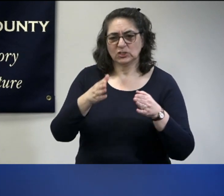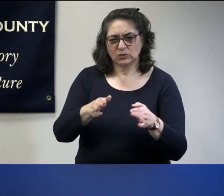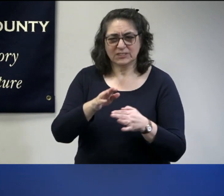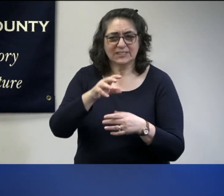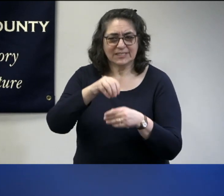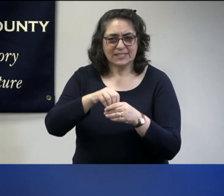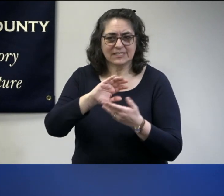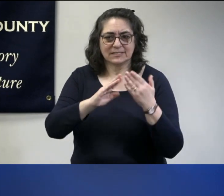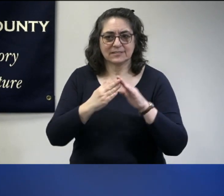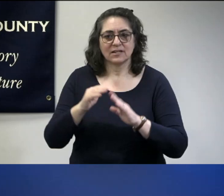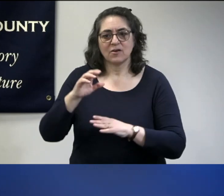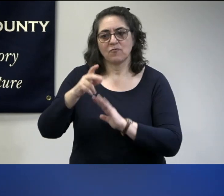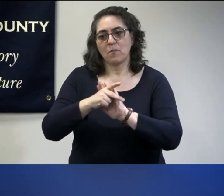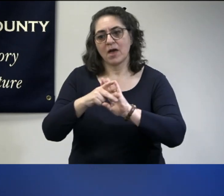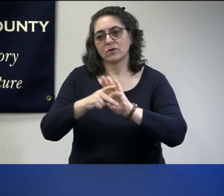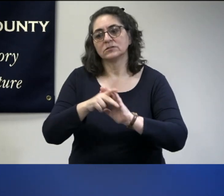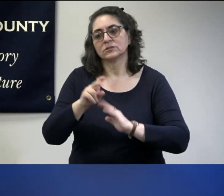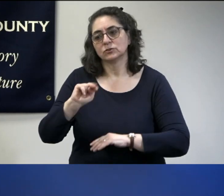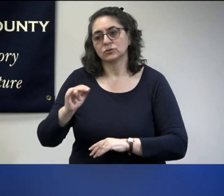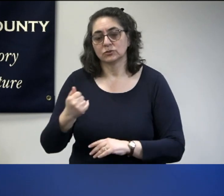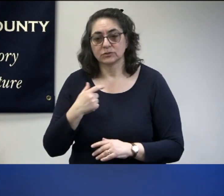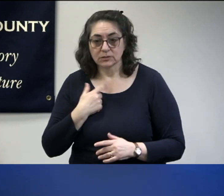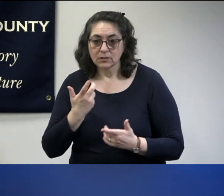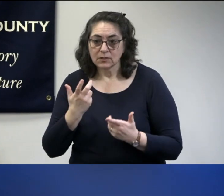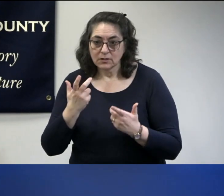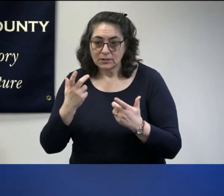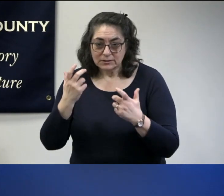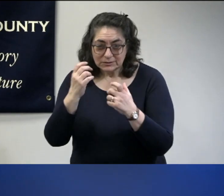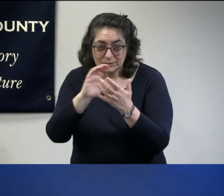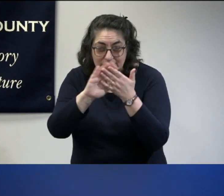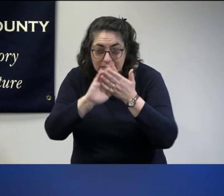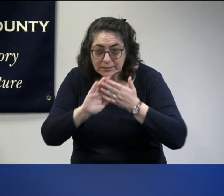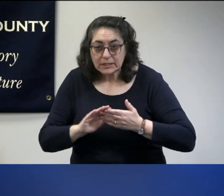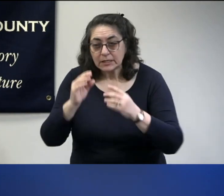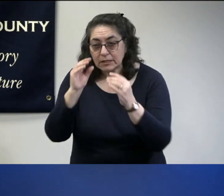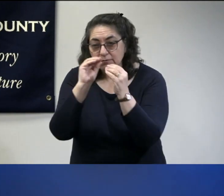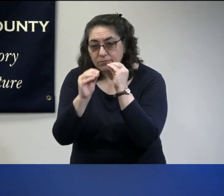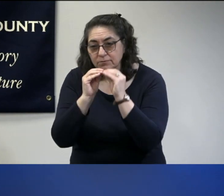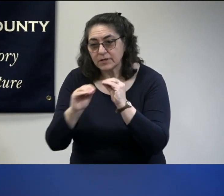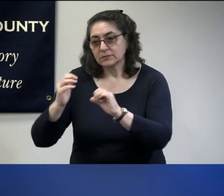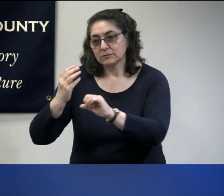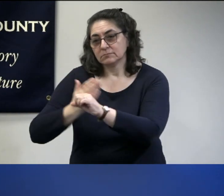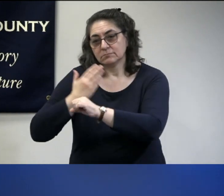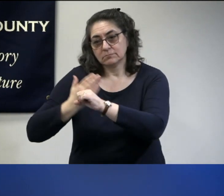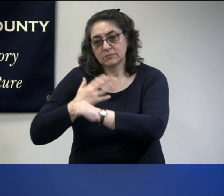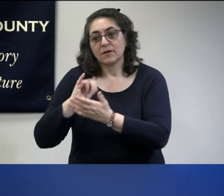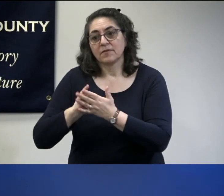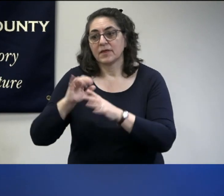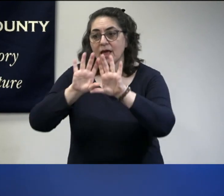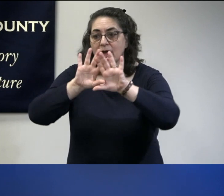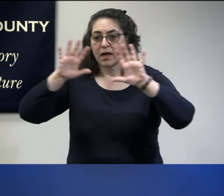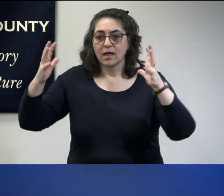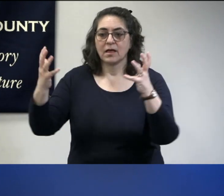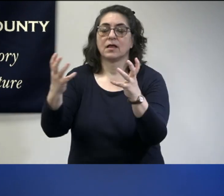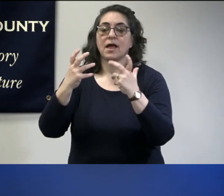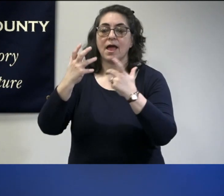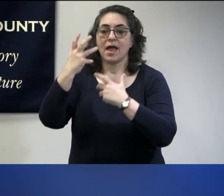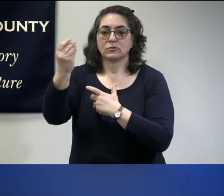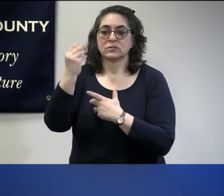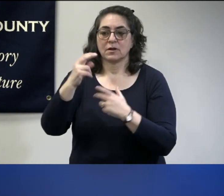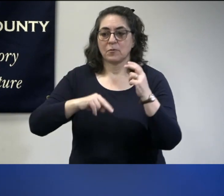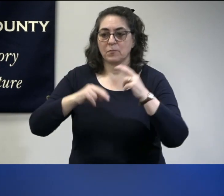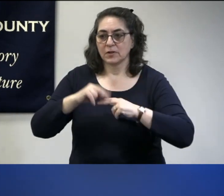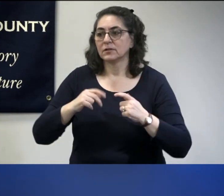goal of this project are to clean, repair, and restore the entire exterior condition of the building, repair all existing